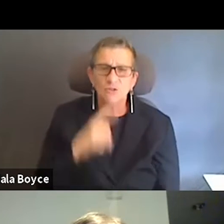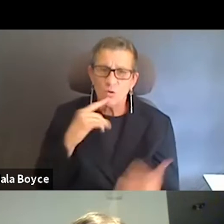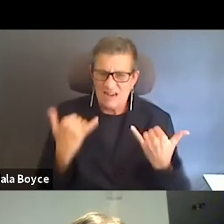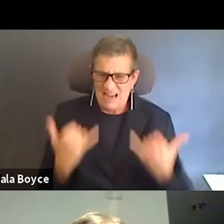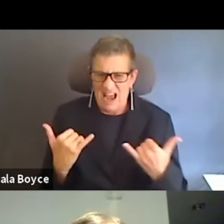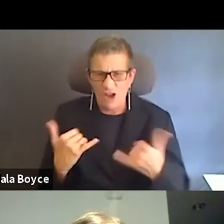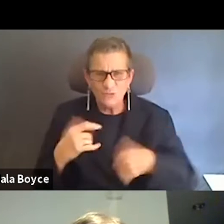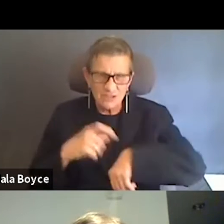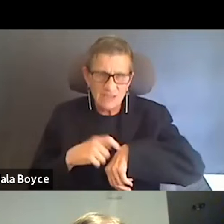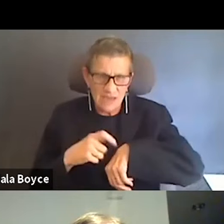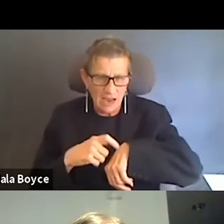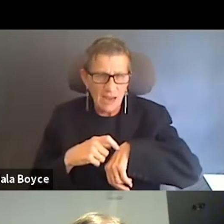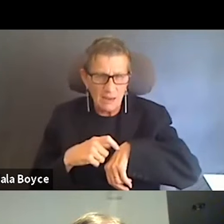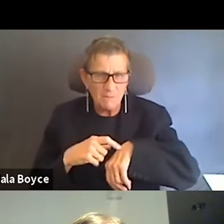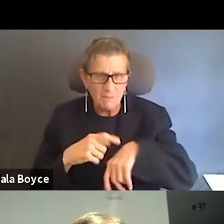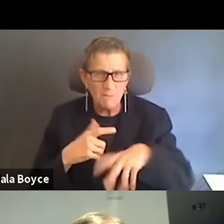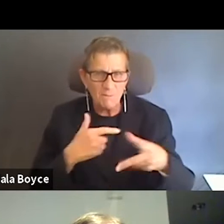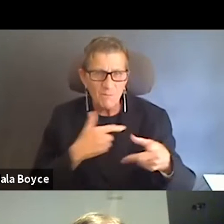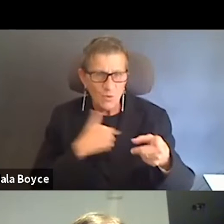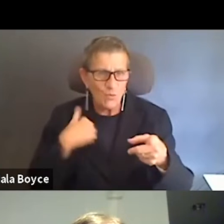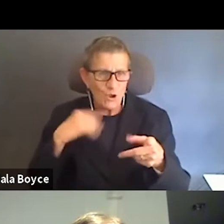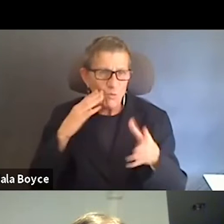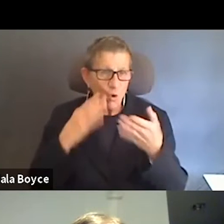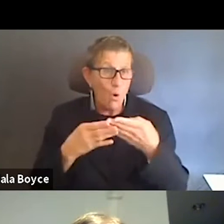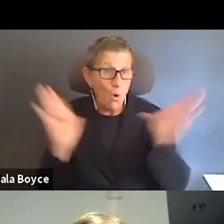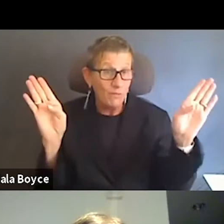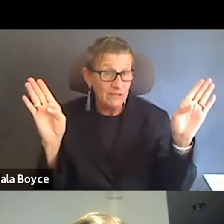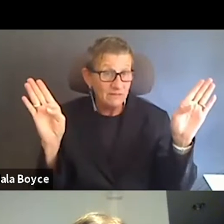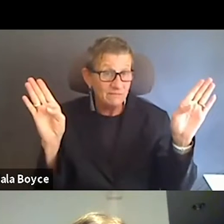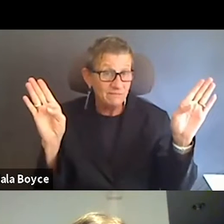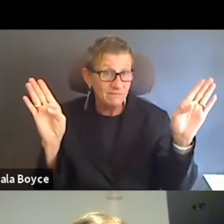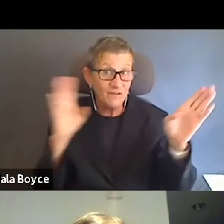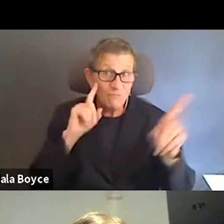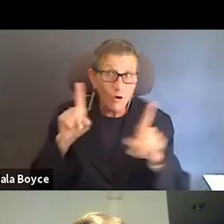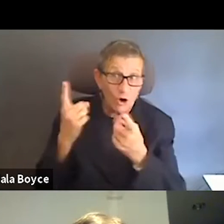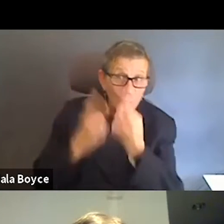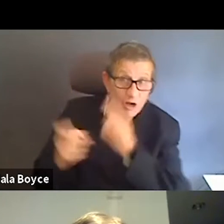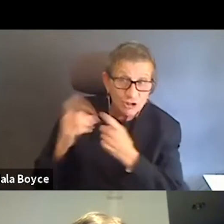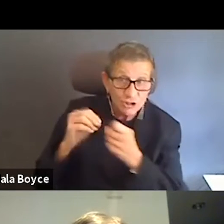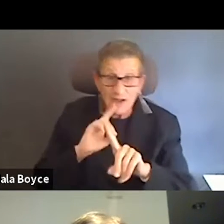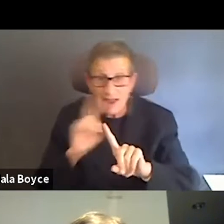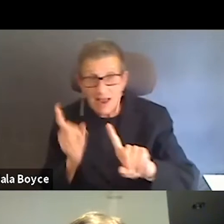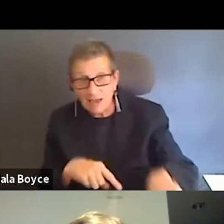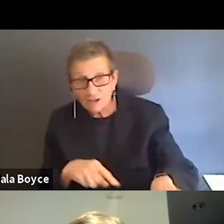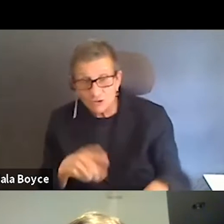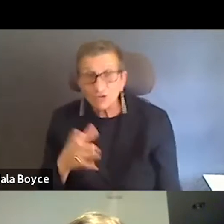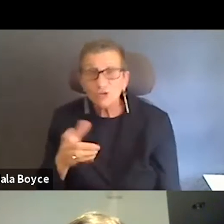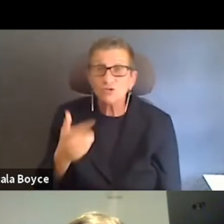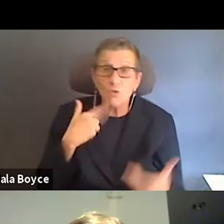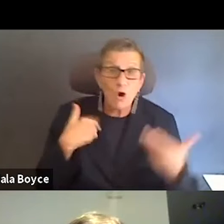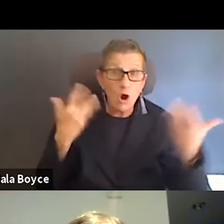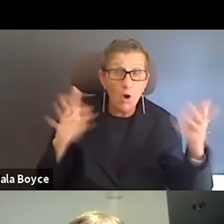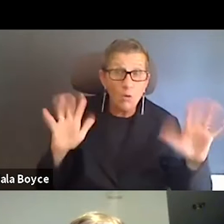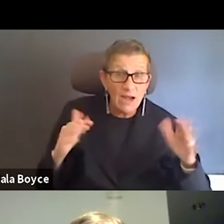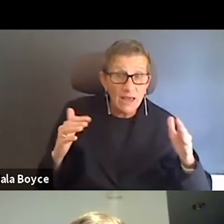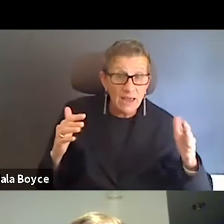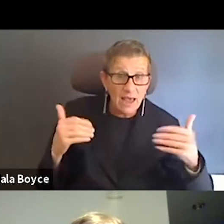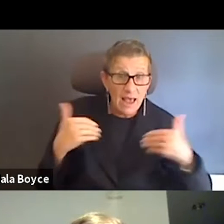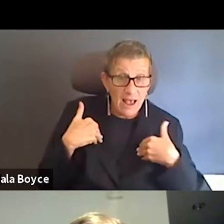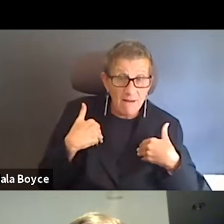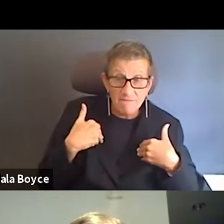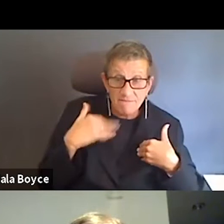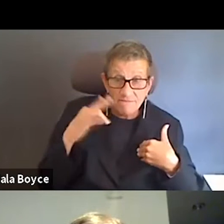time where we are going to open it up to questions. And there's already a couple